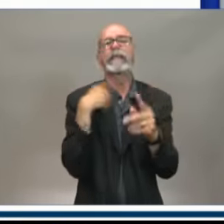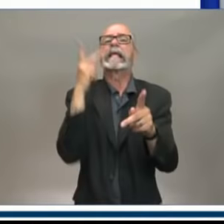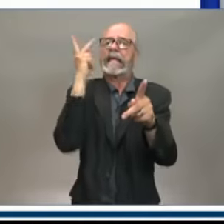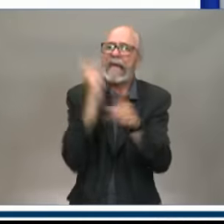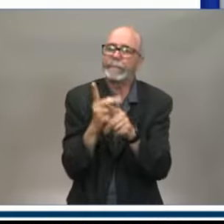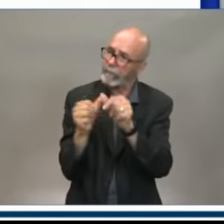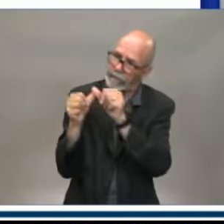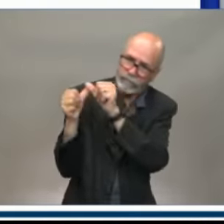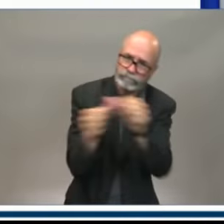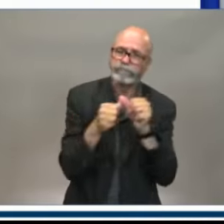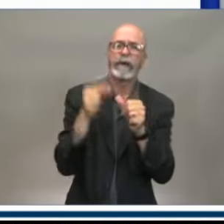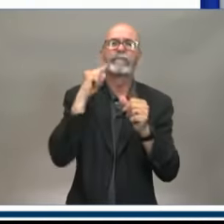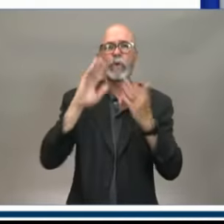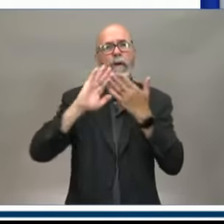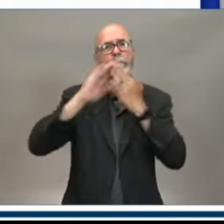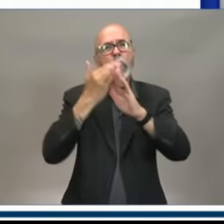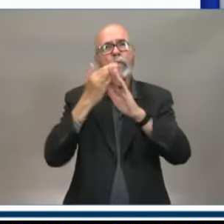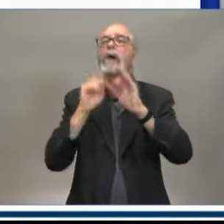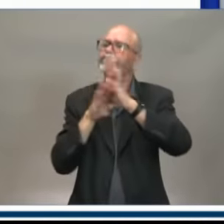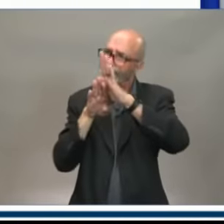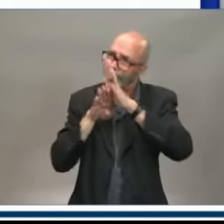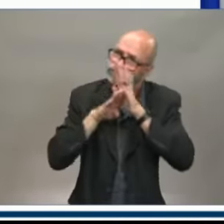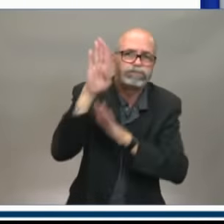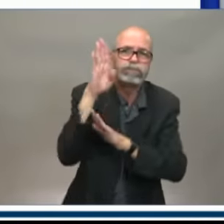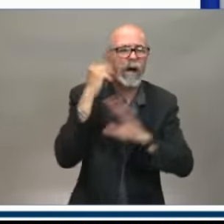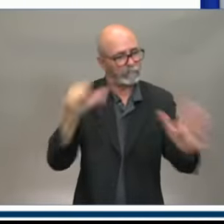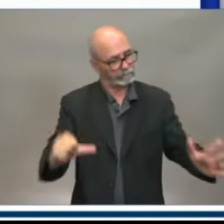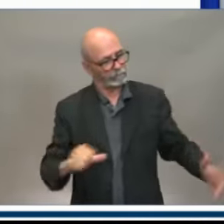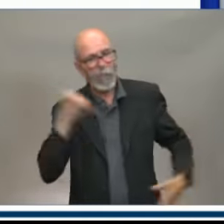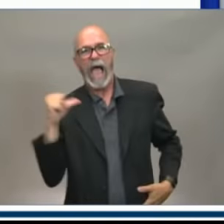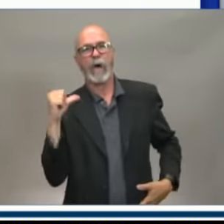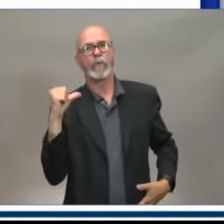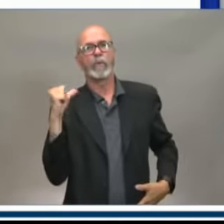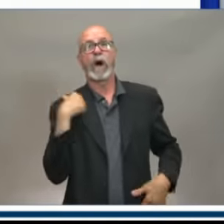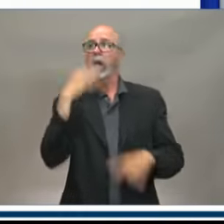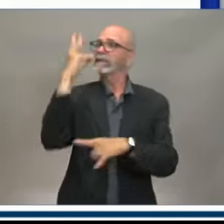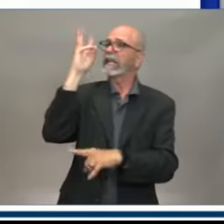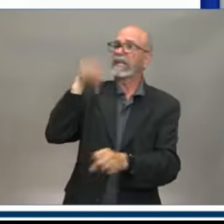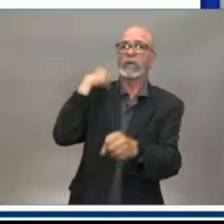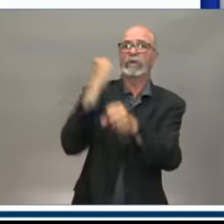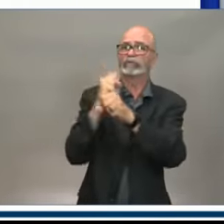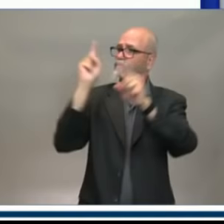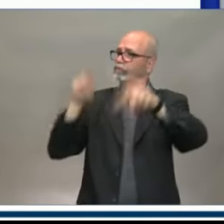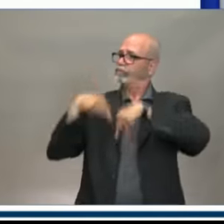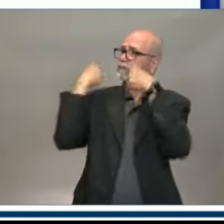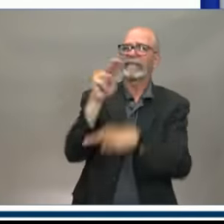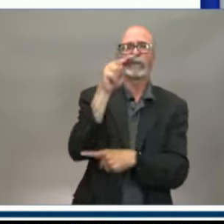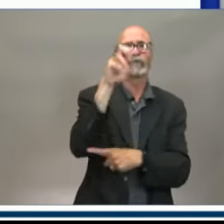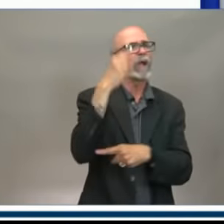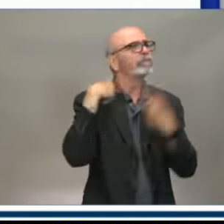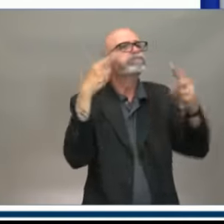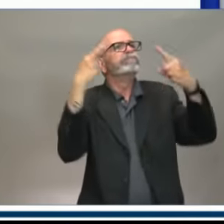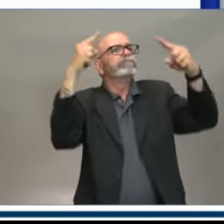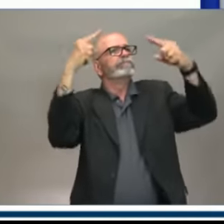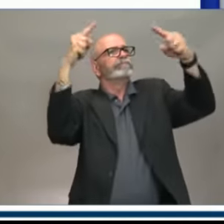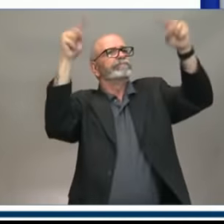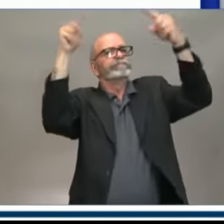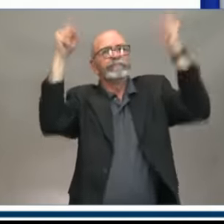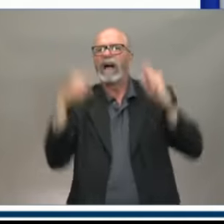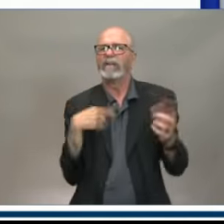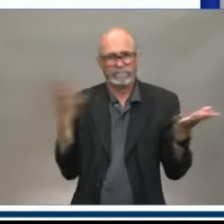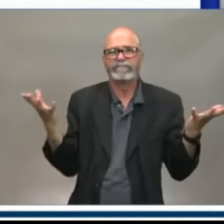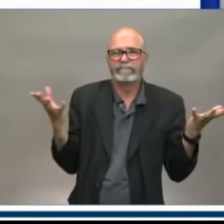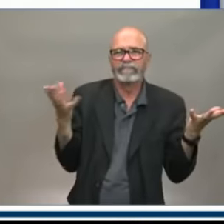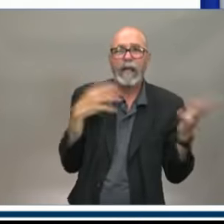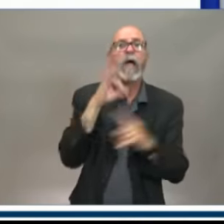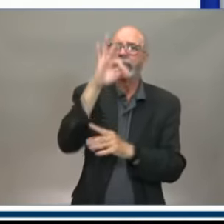I'm proud of the growth that Nova Scotians have been doing over the last 6 years, not only to fix this economy and not only to find our place in the Federation,